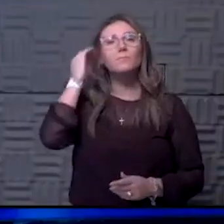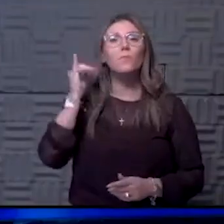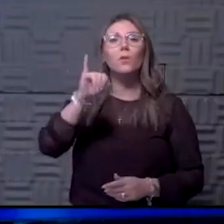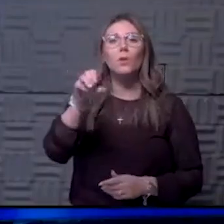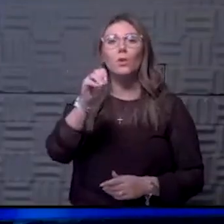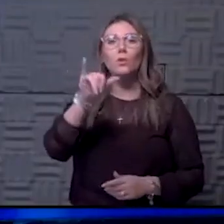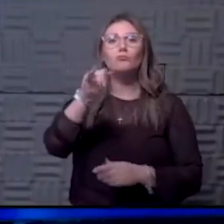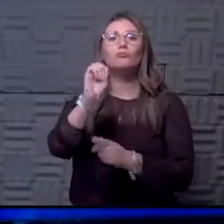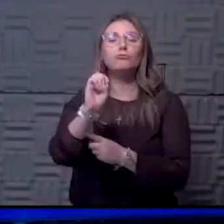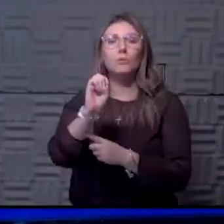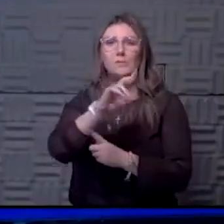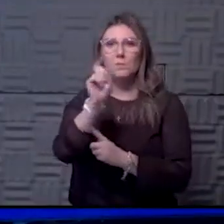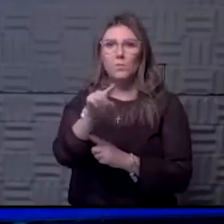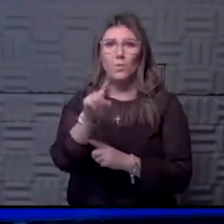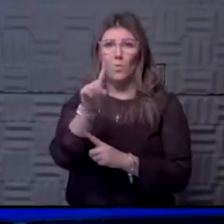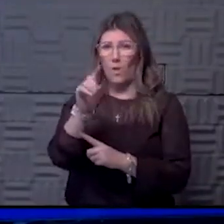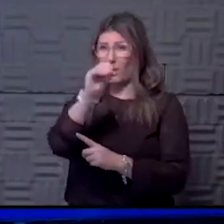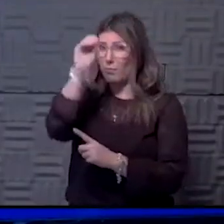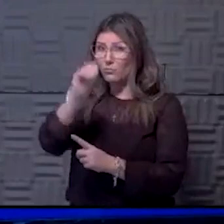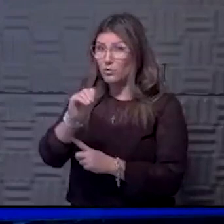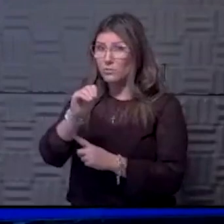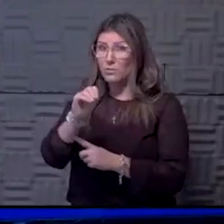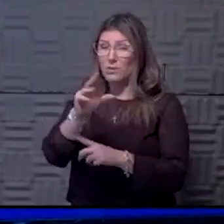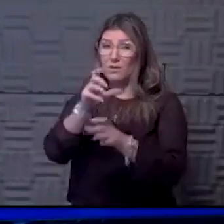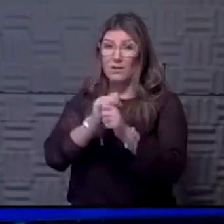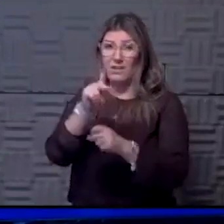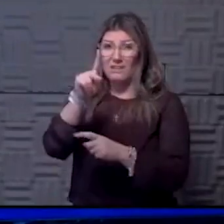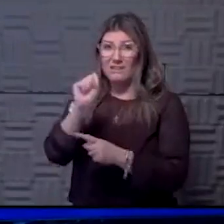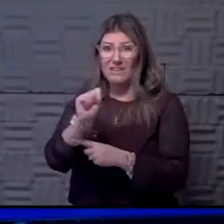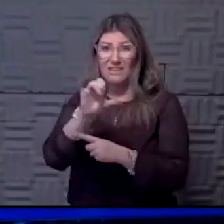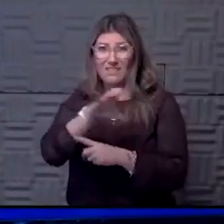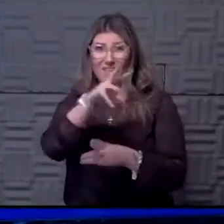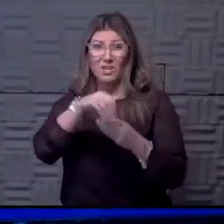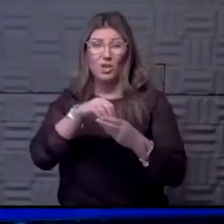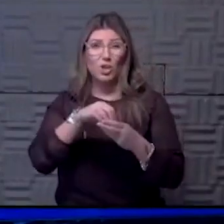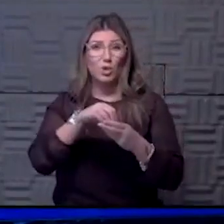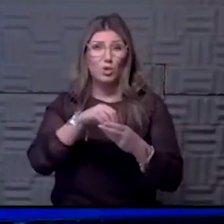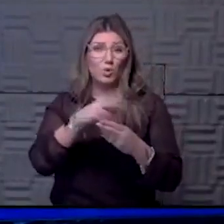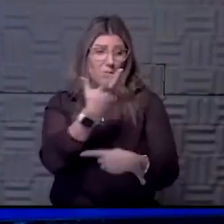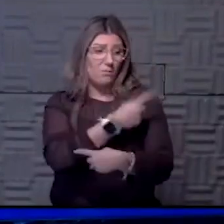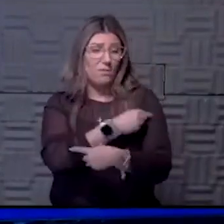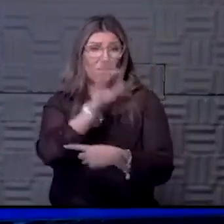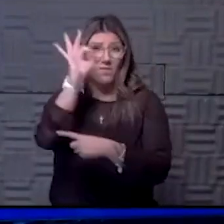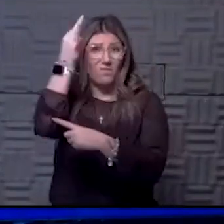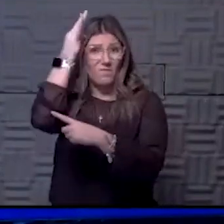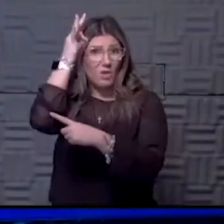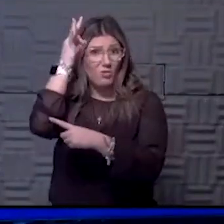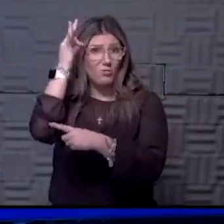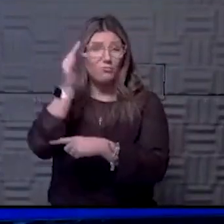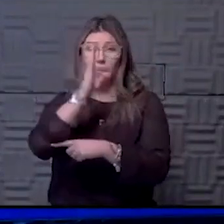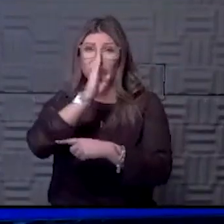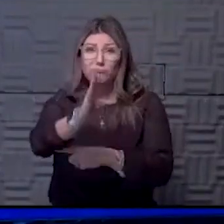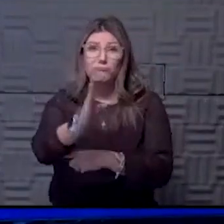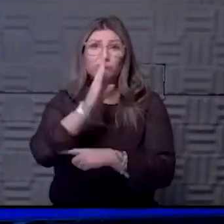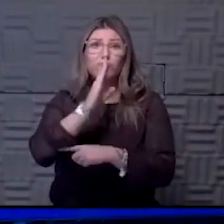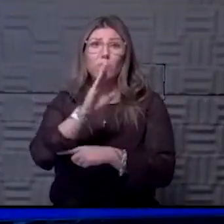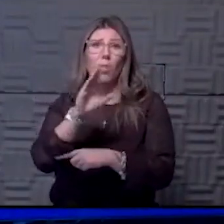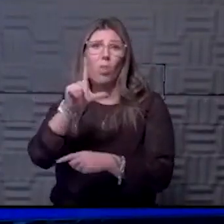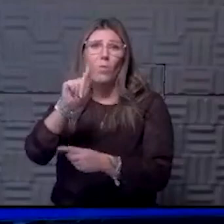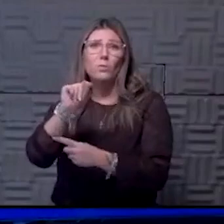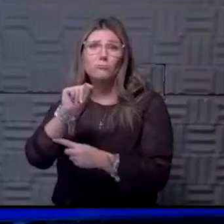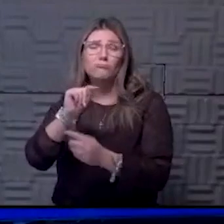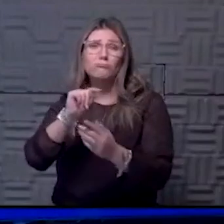Joyce has a question. Does the 1% received by Kansas include the doses the feds have allocated directly to long-term